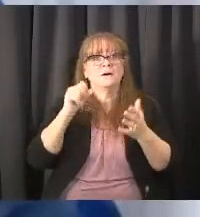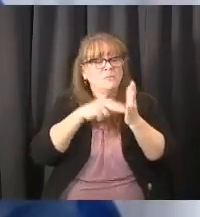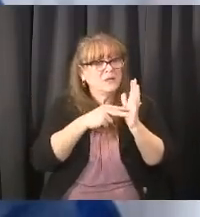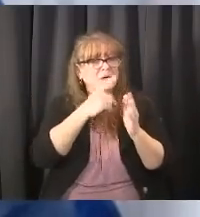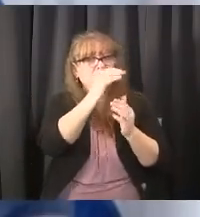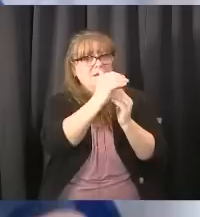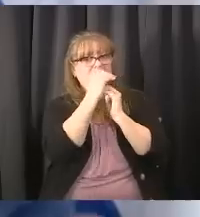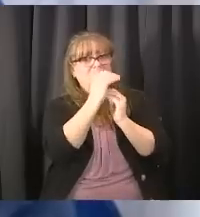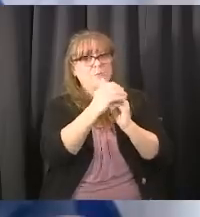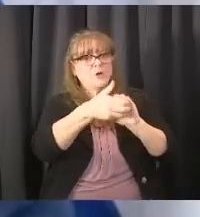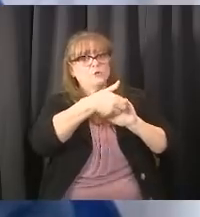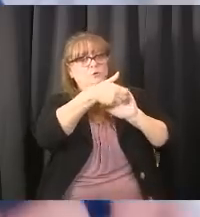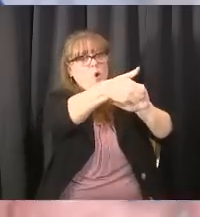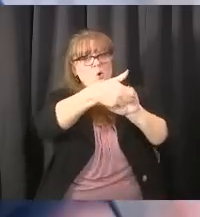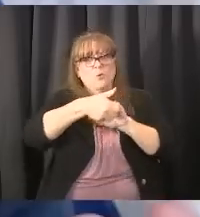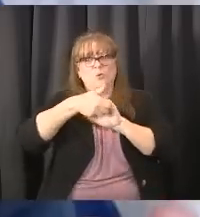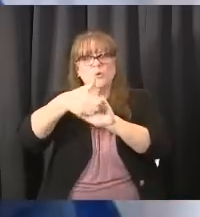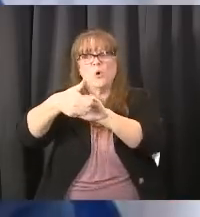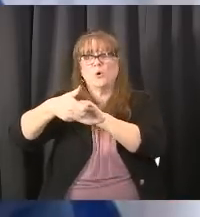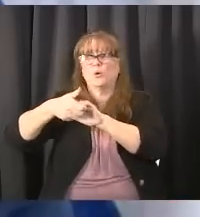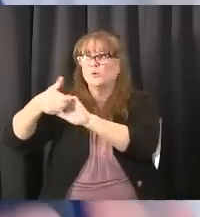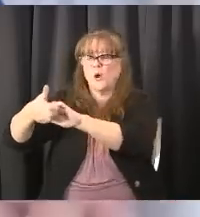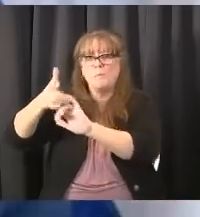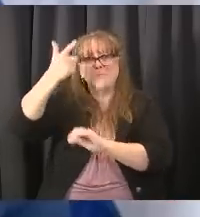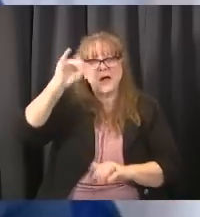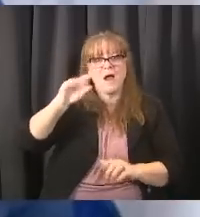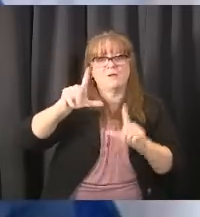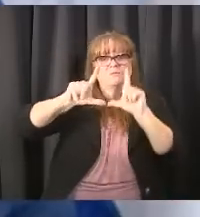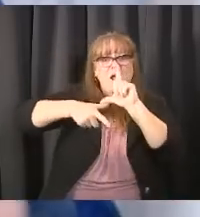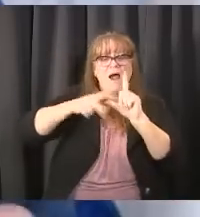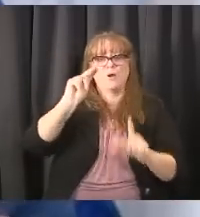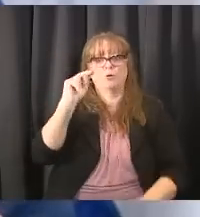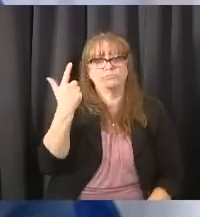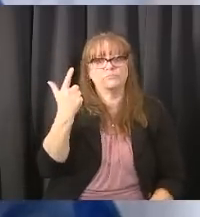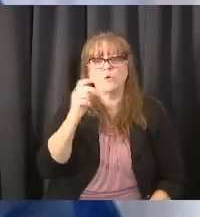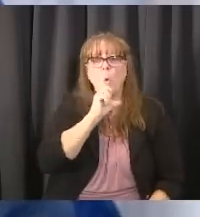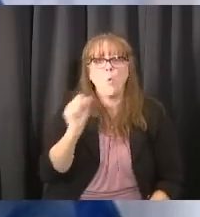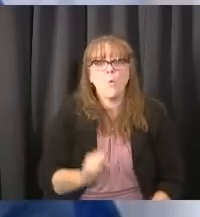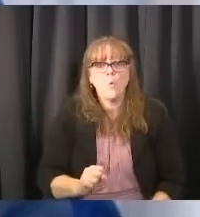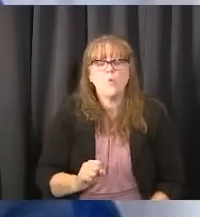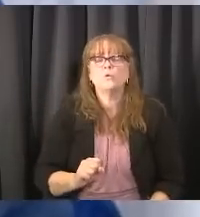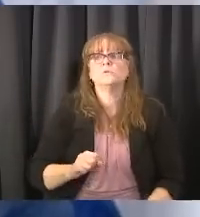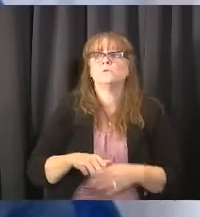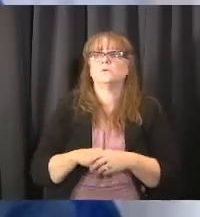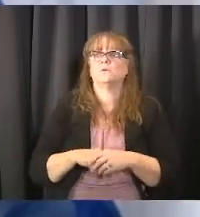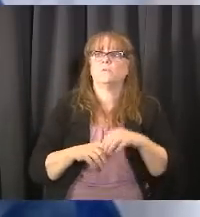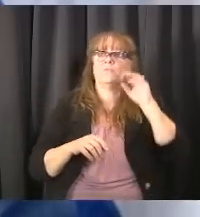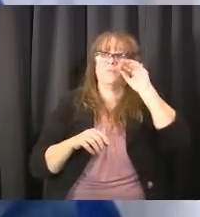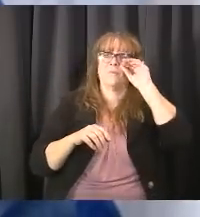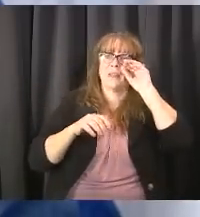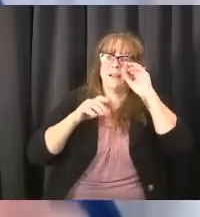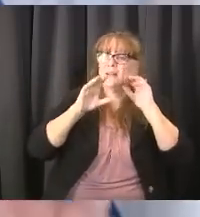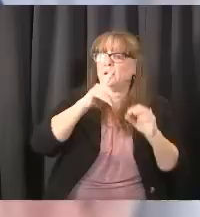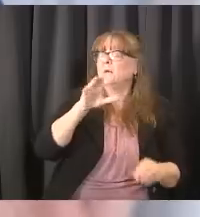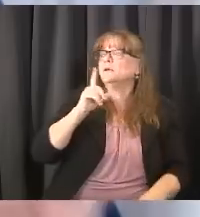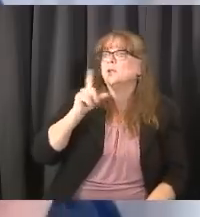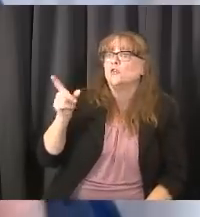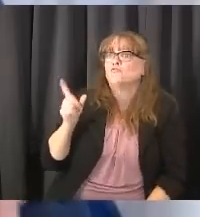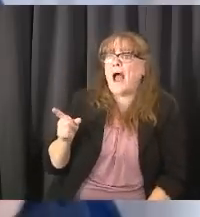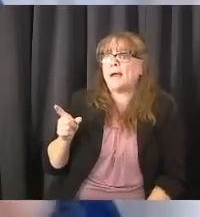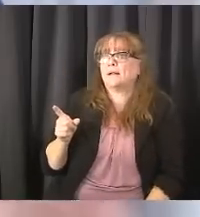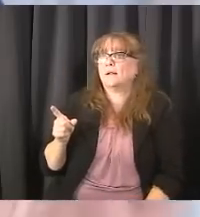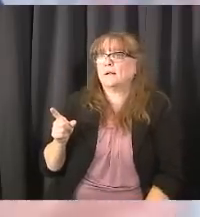of all, we took action to ensure that people can register their cars online. They've been able to do that since April. And this is